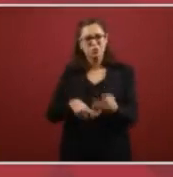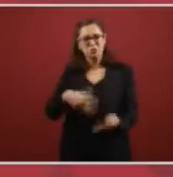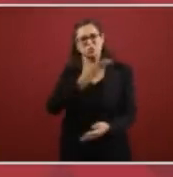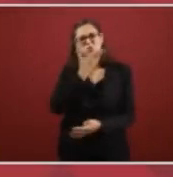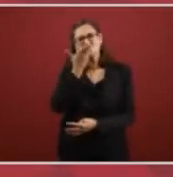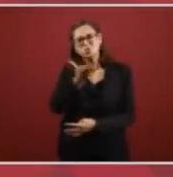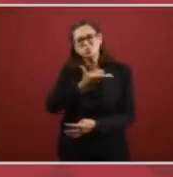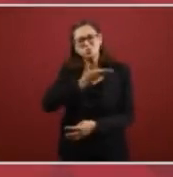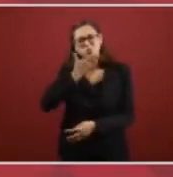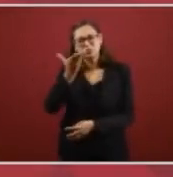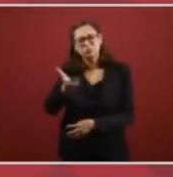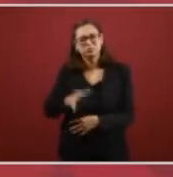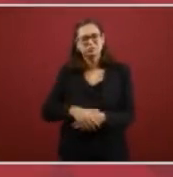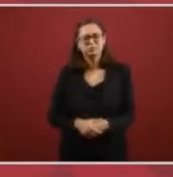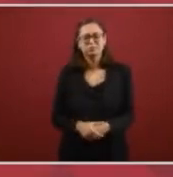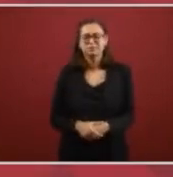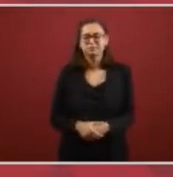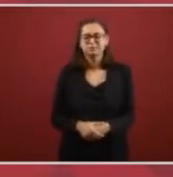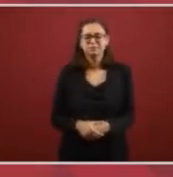traditions,